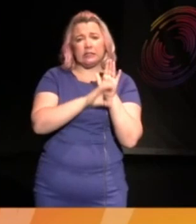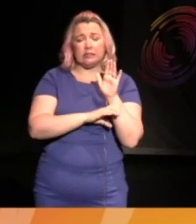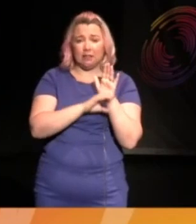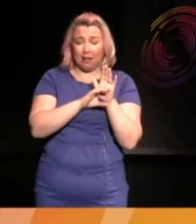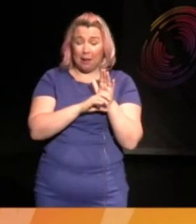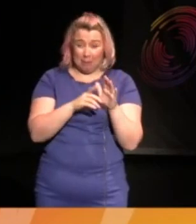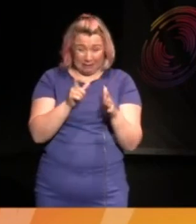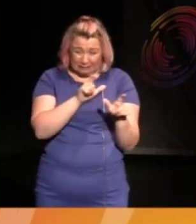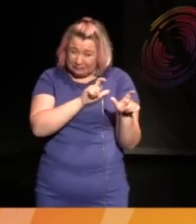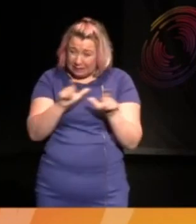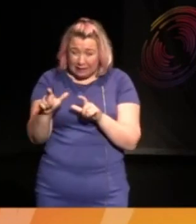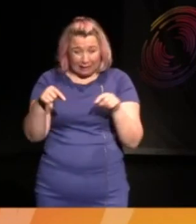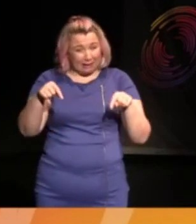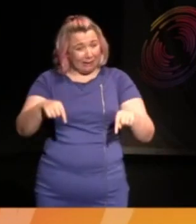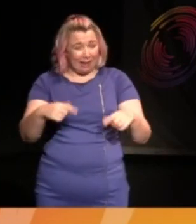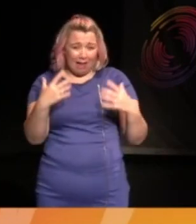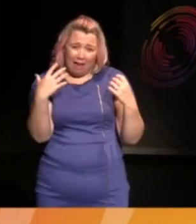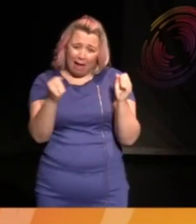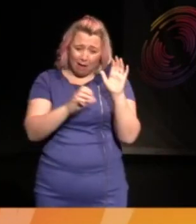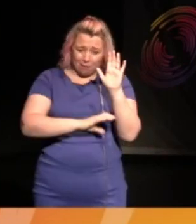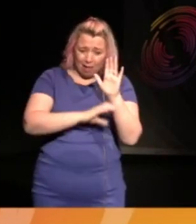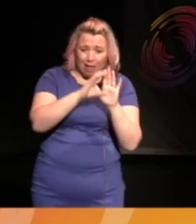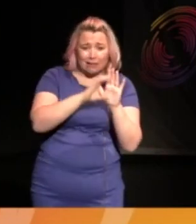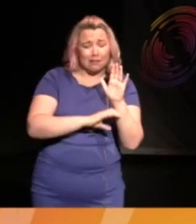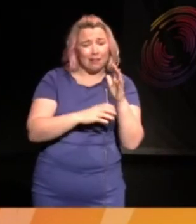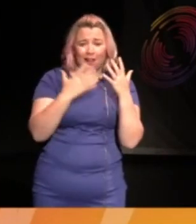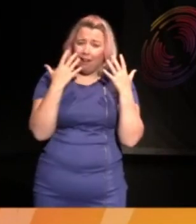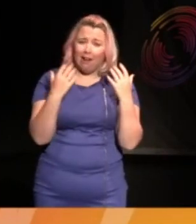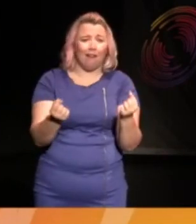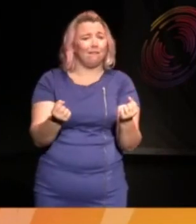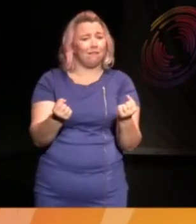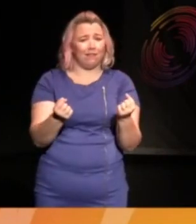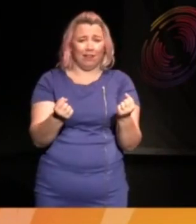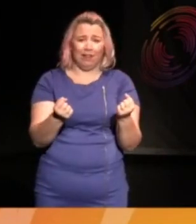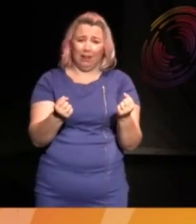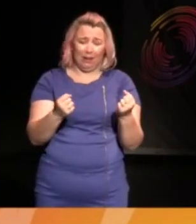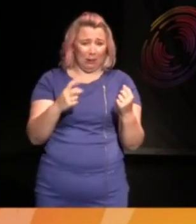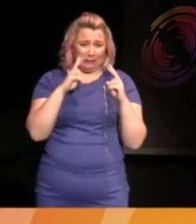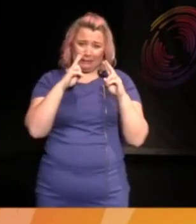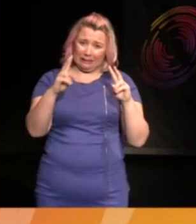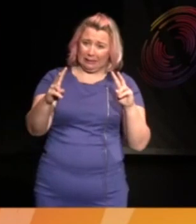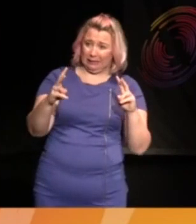class system that's still, very much prevalent today.